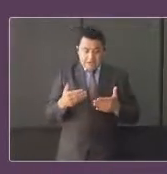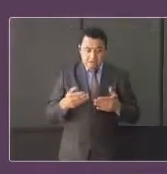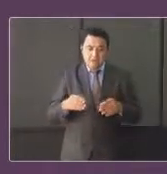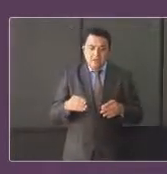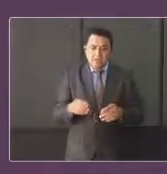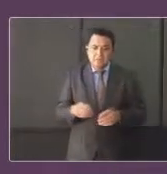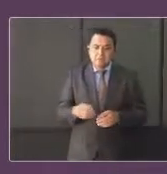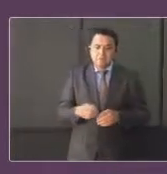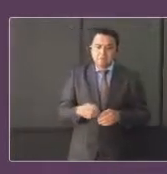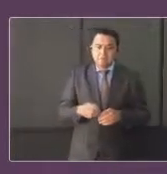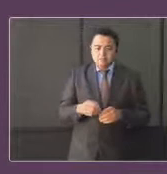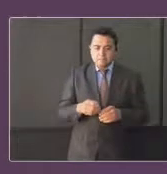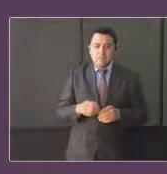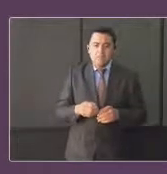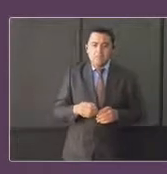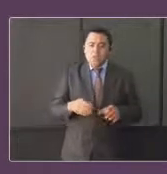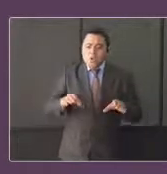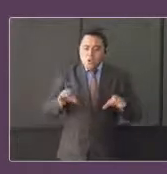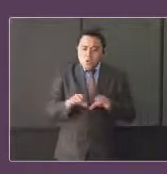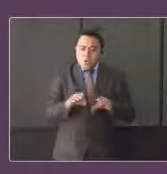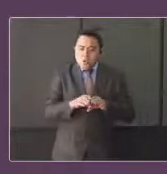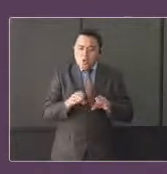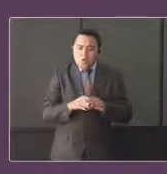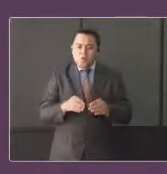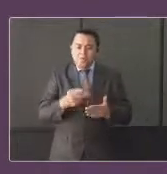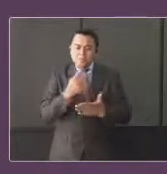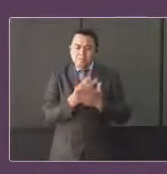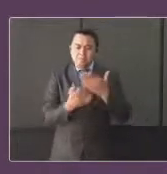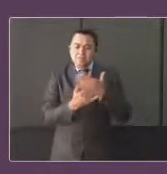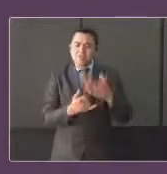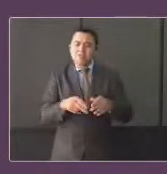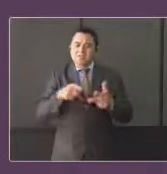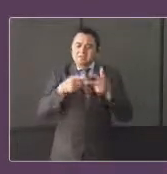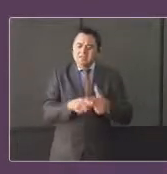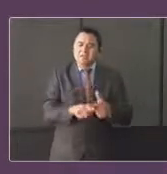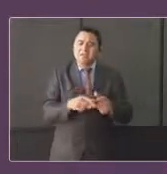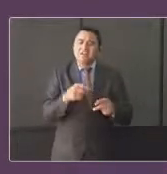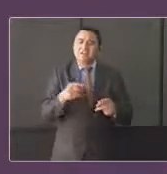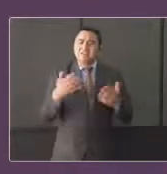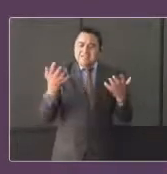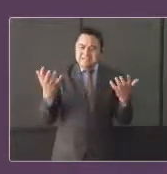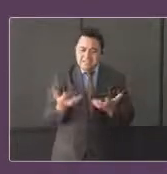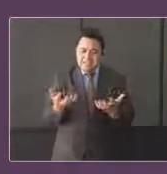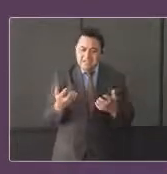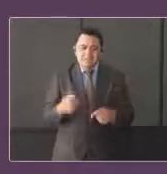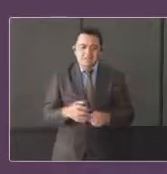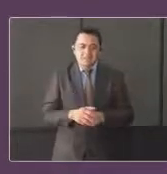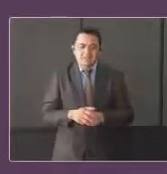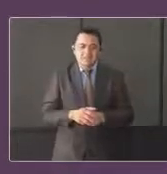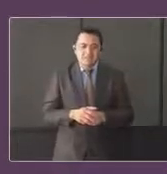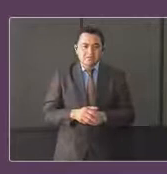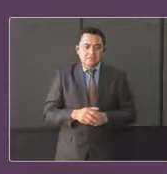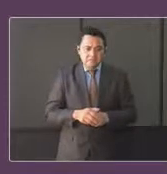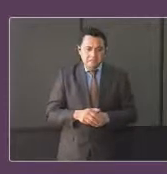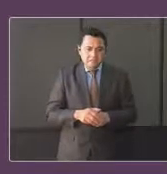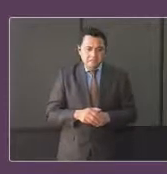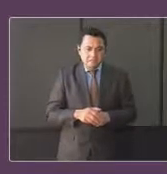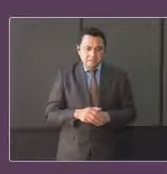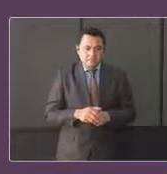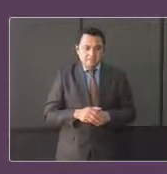programmatic line implies that there is a period to prepare this. We're in the right